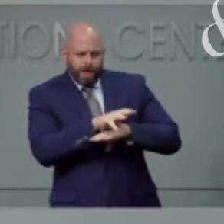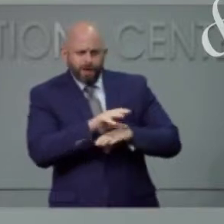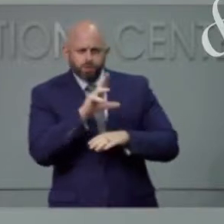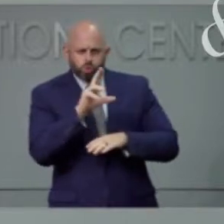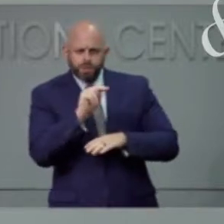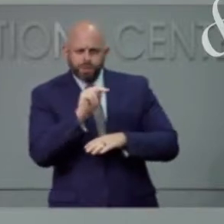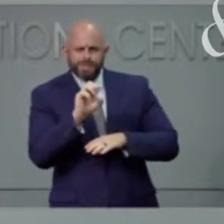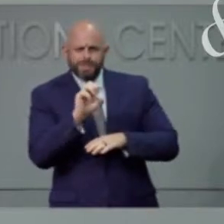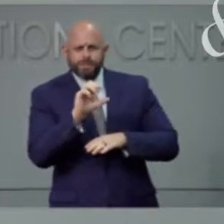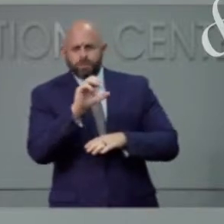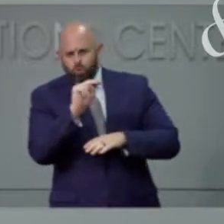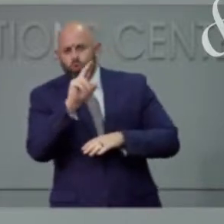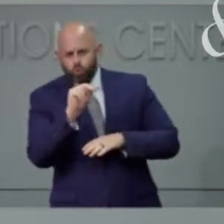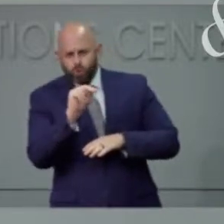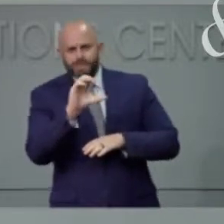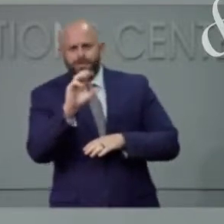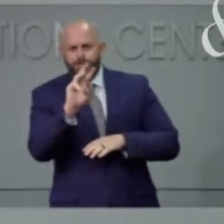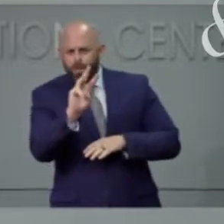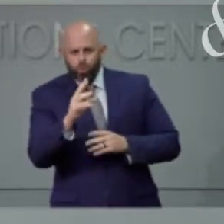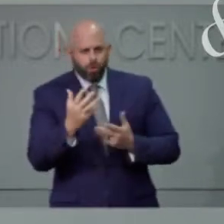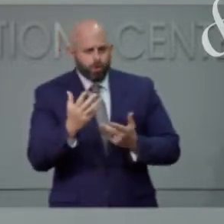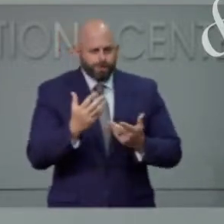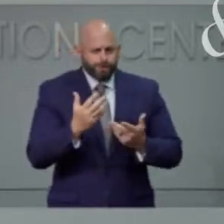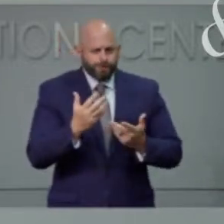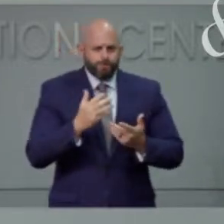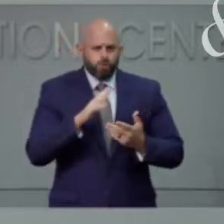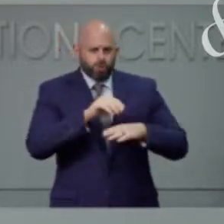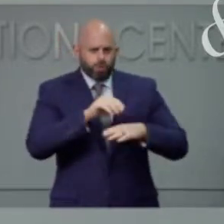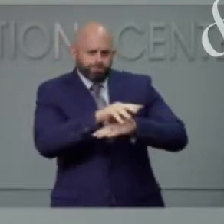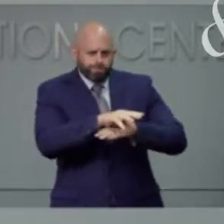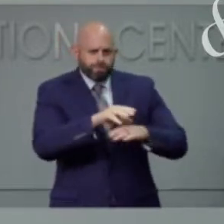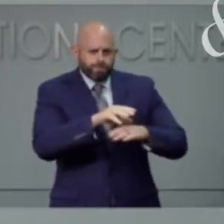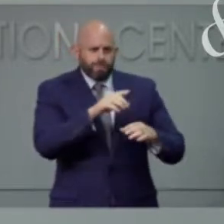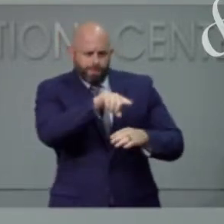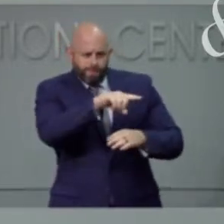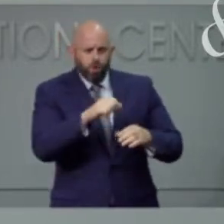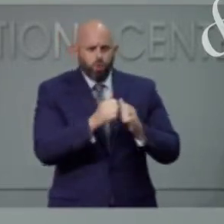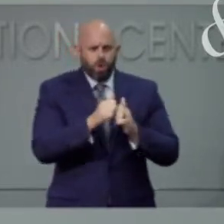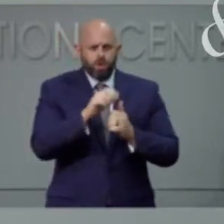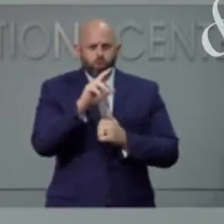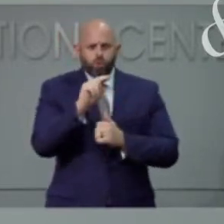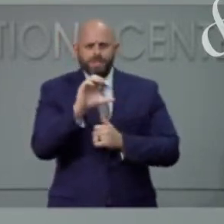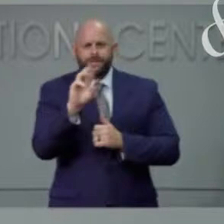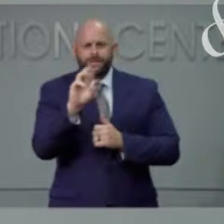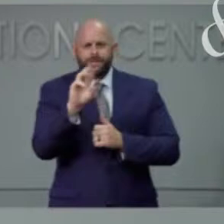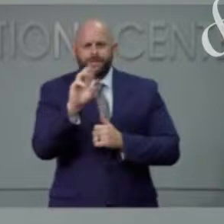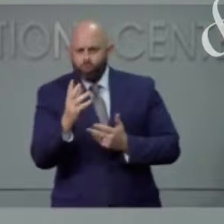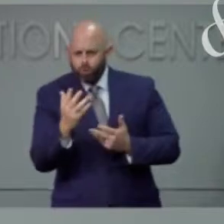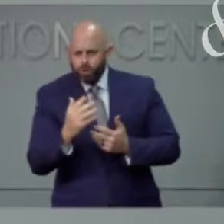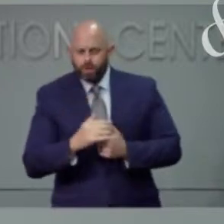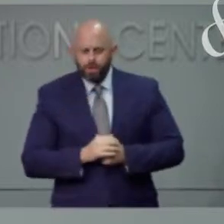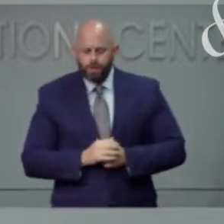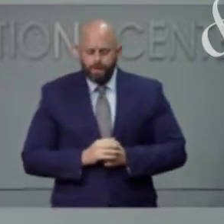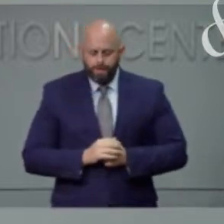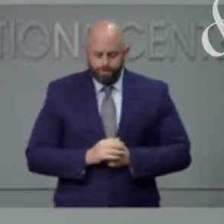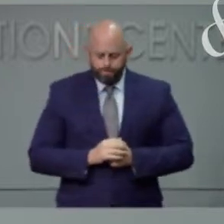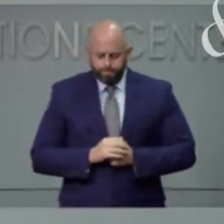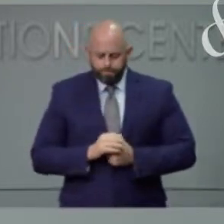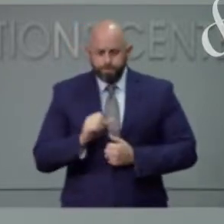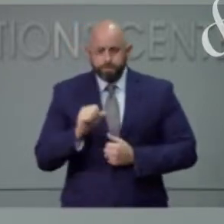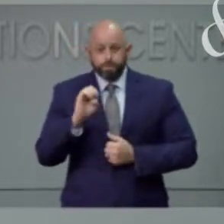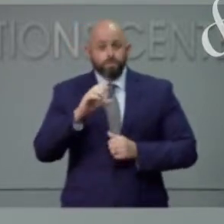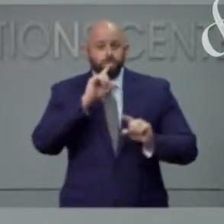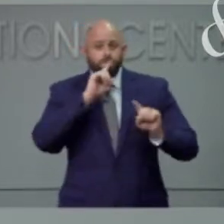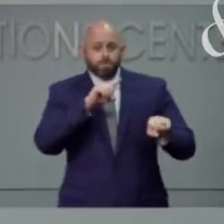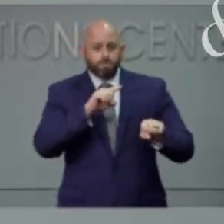UNCW and your perception of the state of affairs at UNCW? Well, thanks for that question. We've been working hard